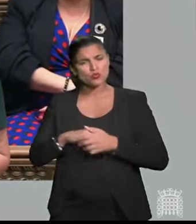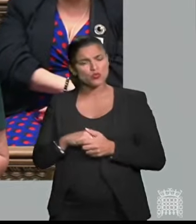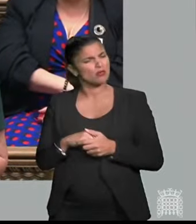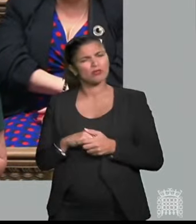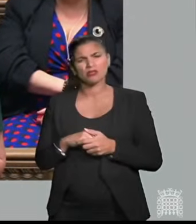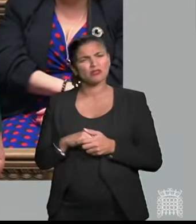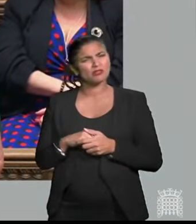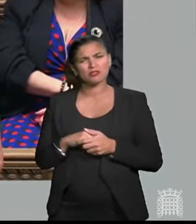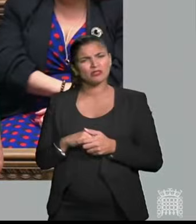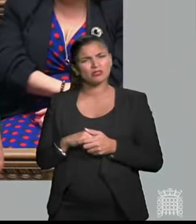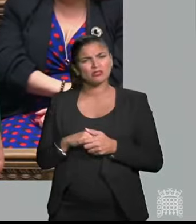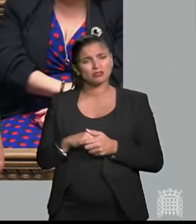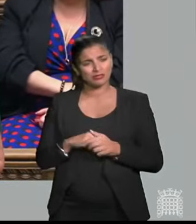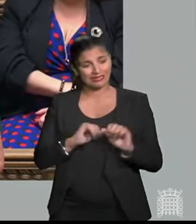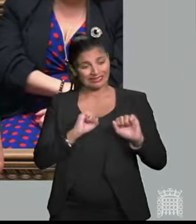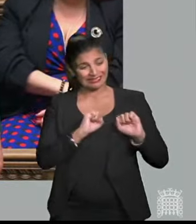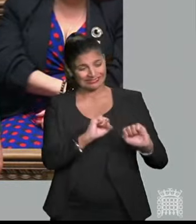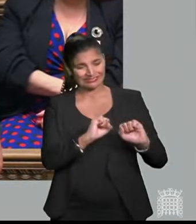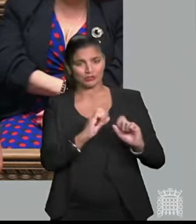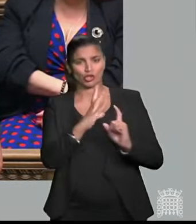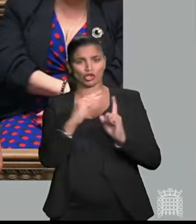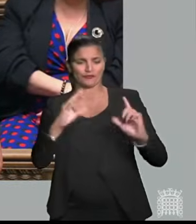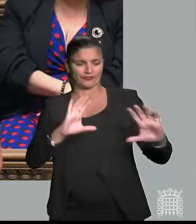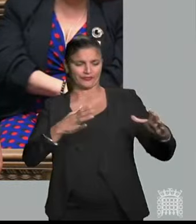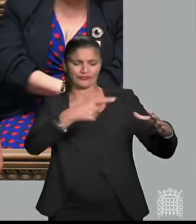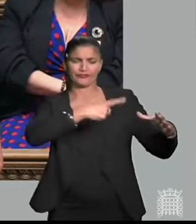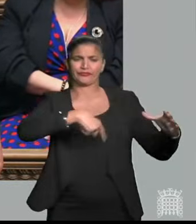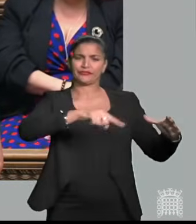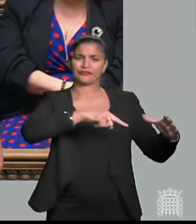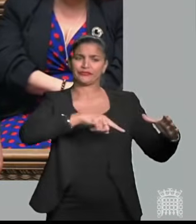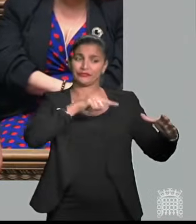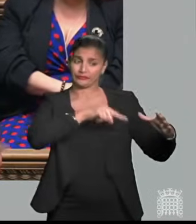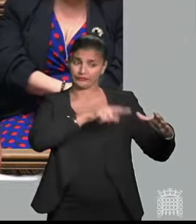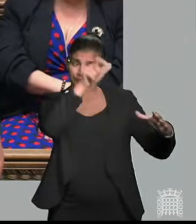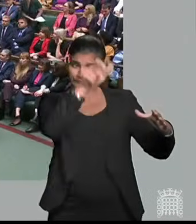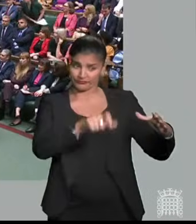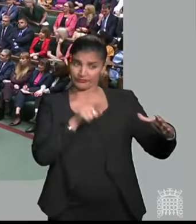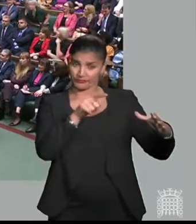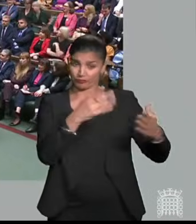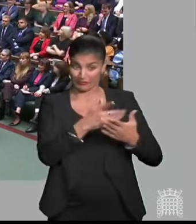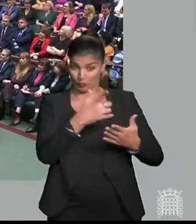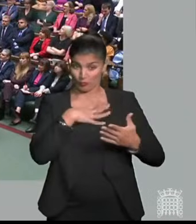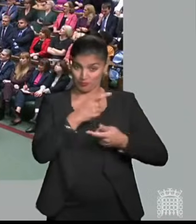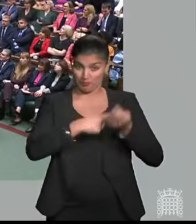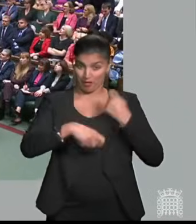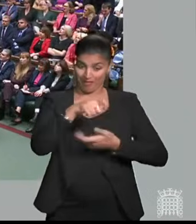his Conservative Party. Will he condemn that candidate's comments?